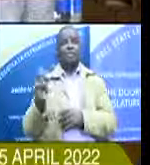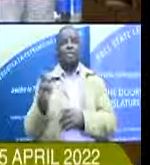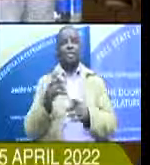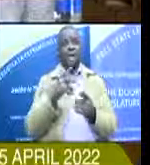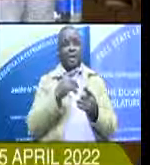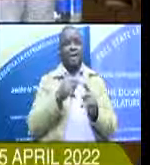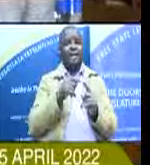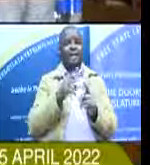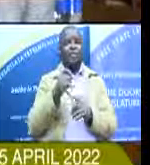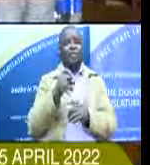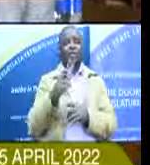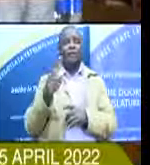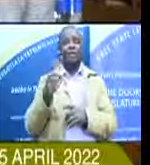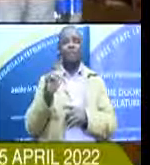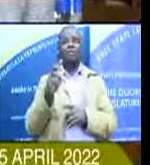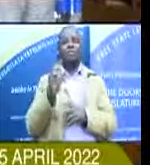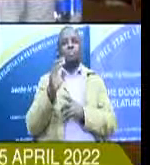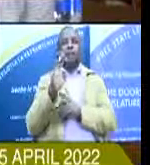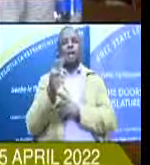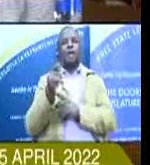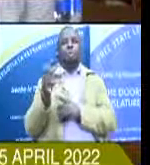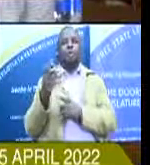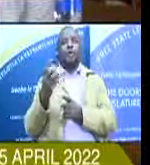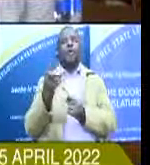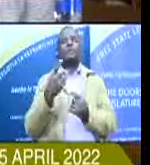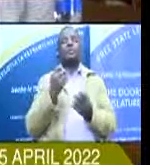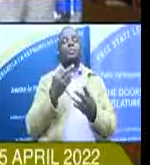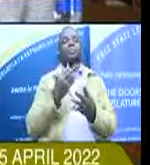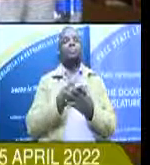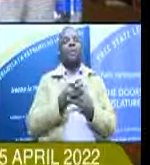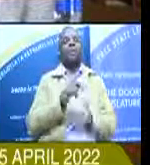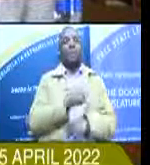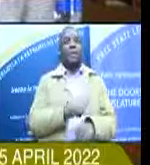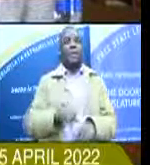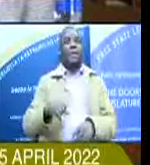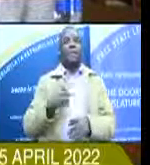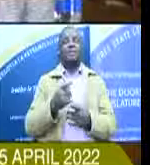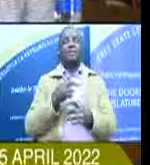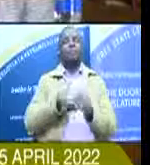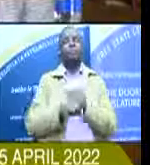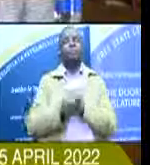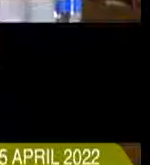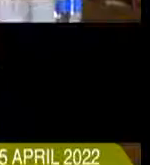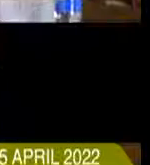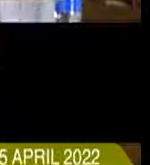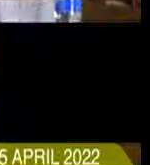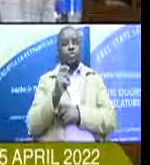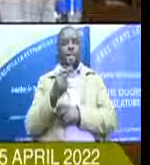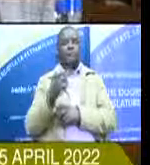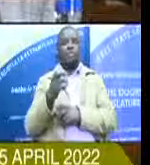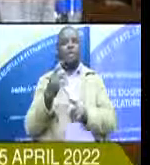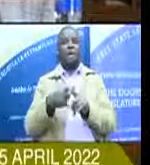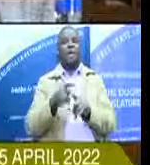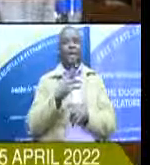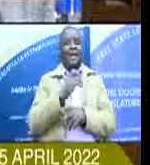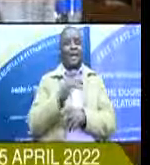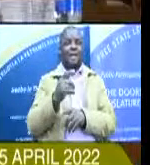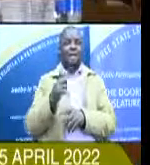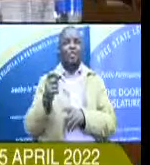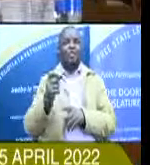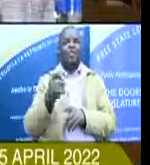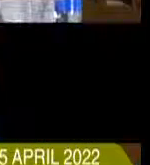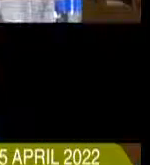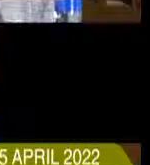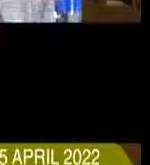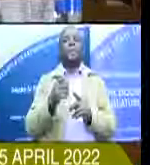provides cesarean section for the district with the intention to capacitate Tusanung and Katlego hospitals to conduct